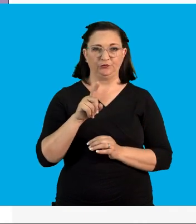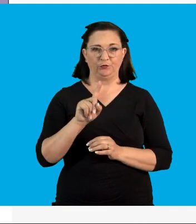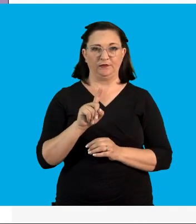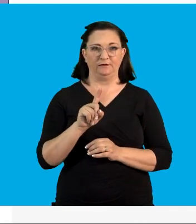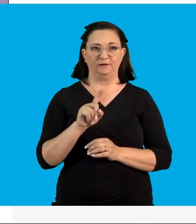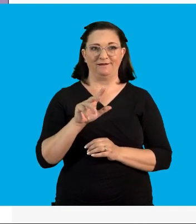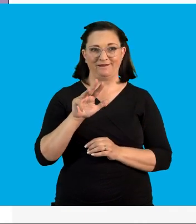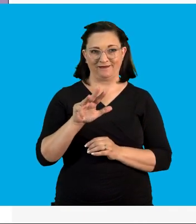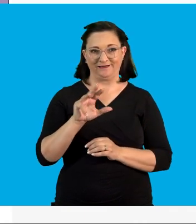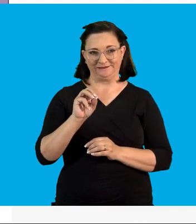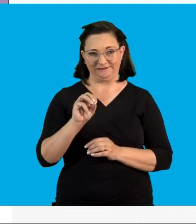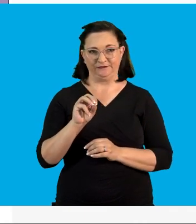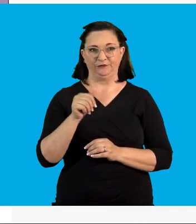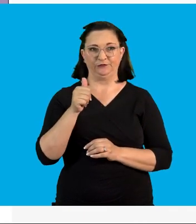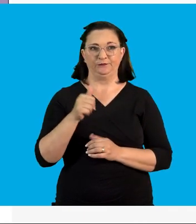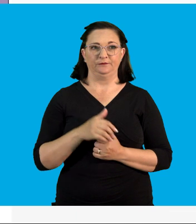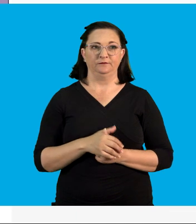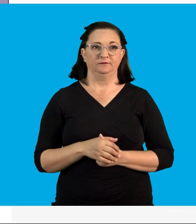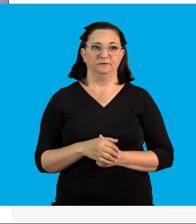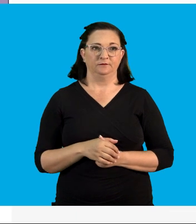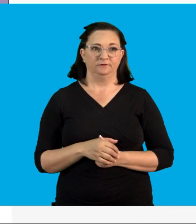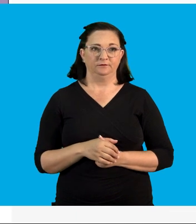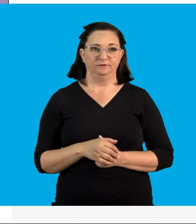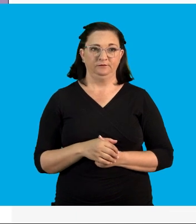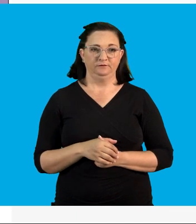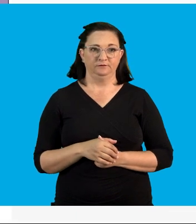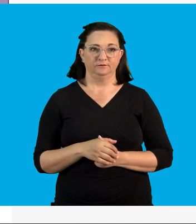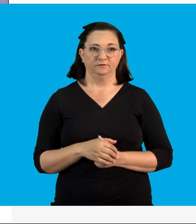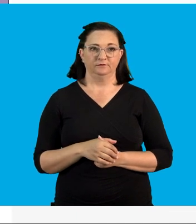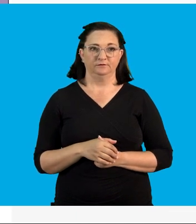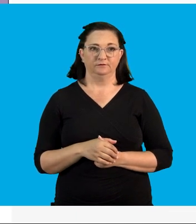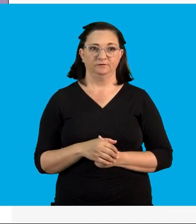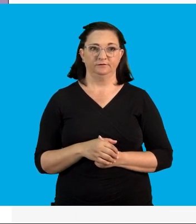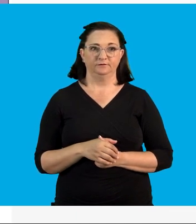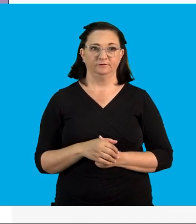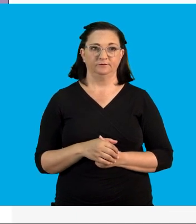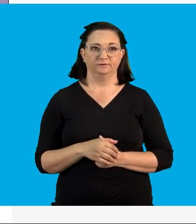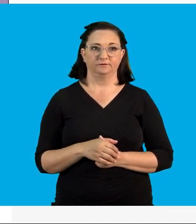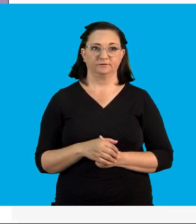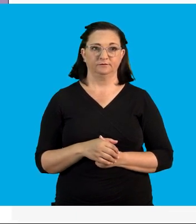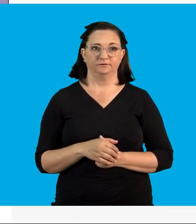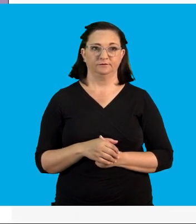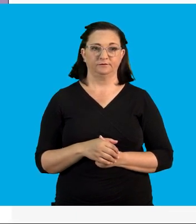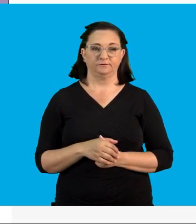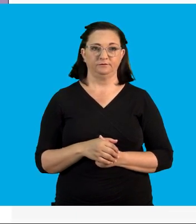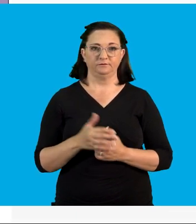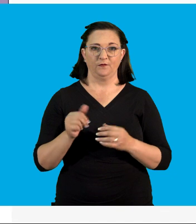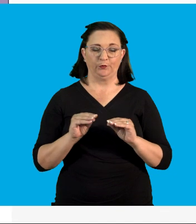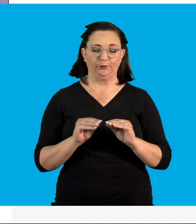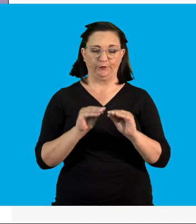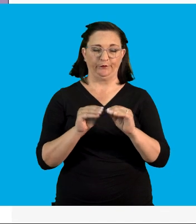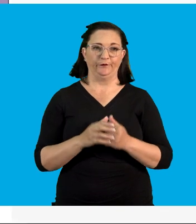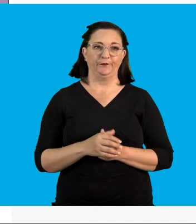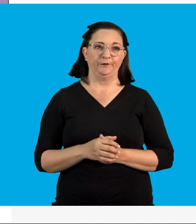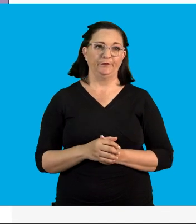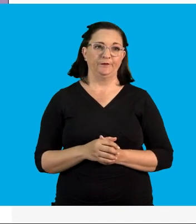and it should give us 90 degrees because that's where the angle ends there. Then we move to the next